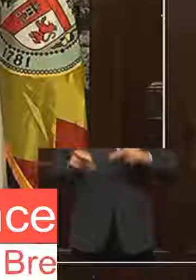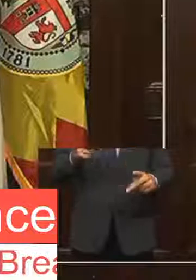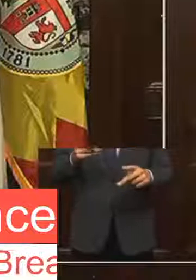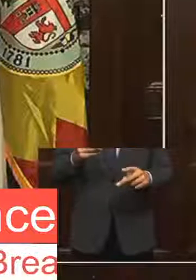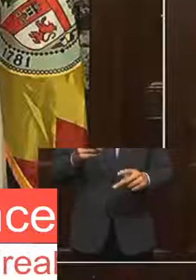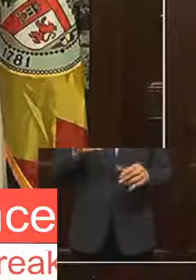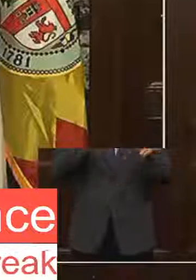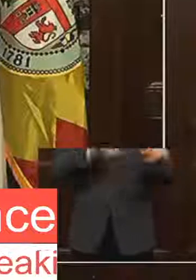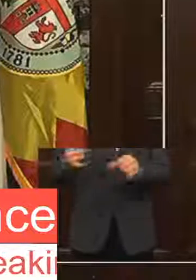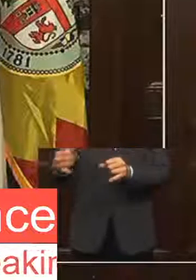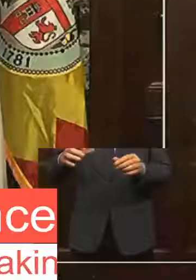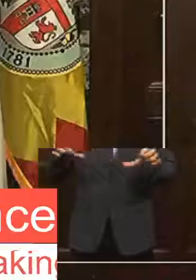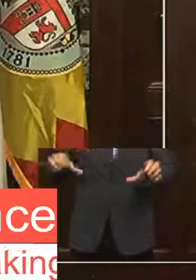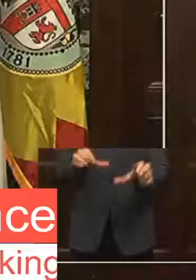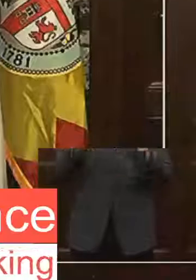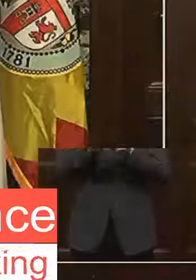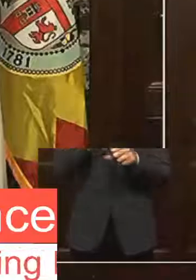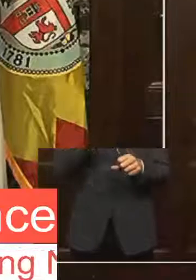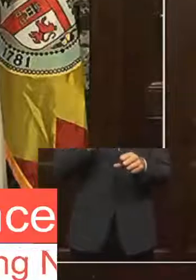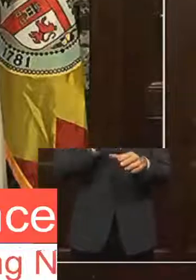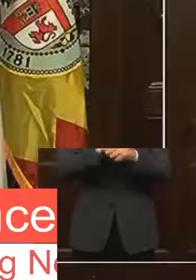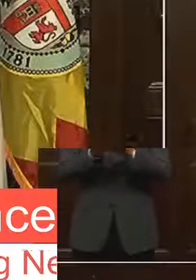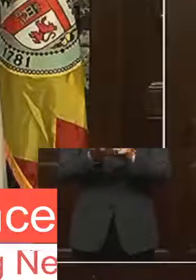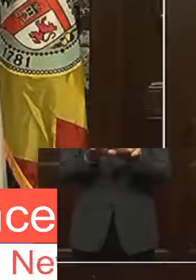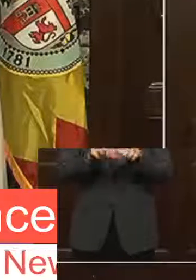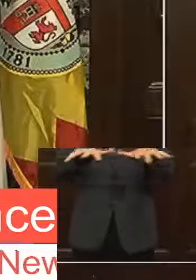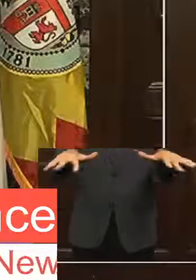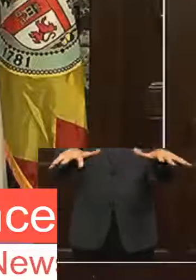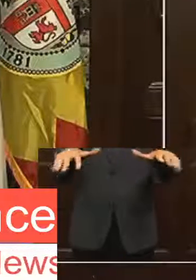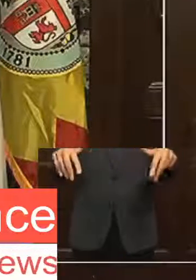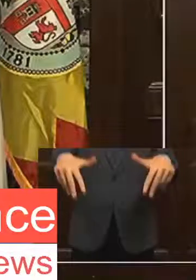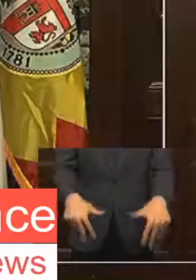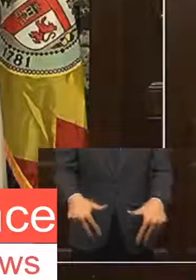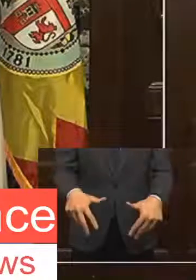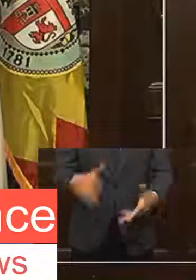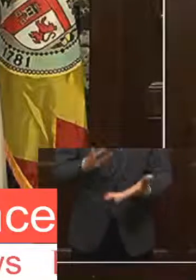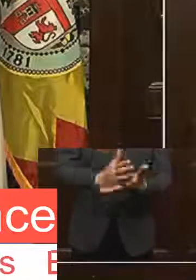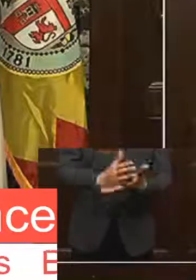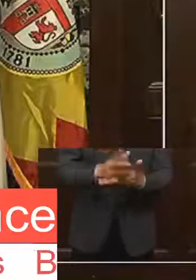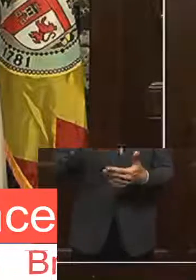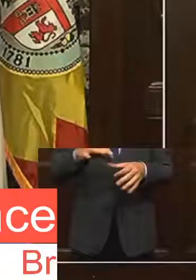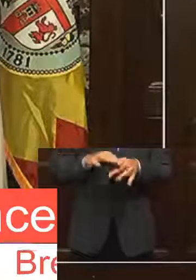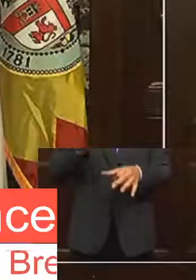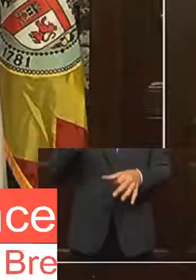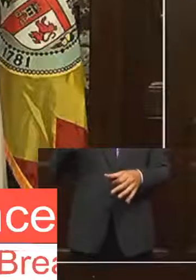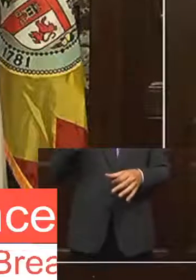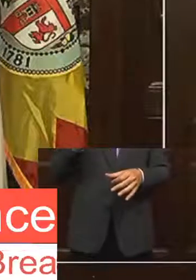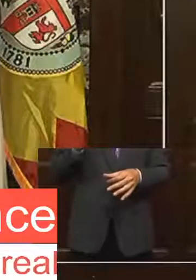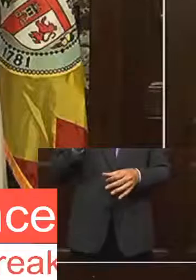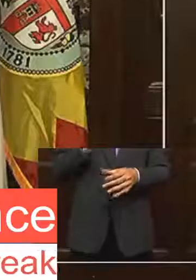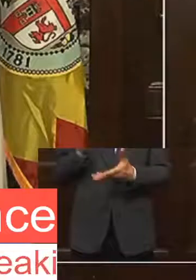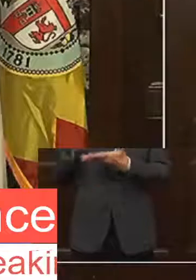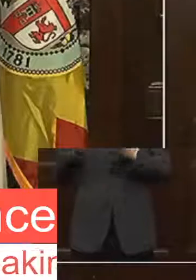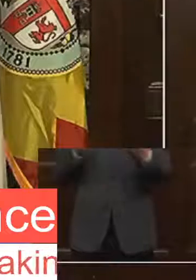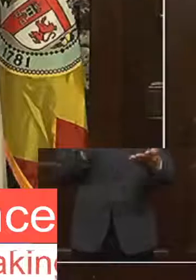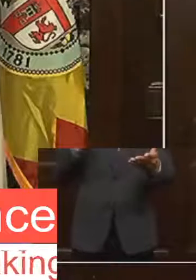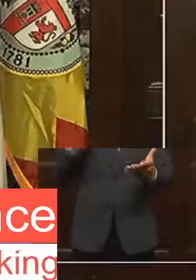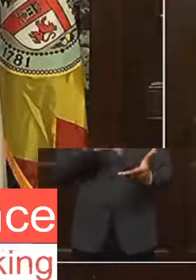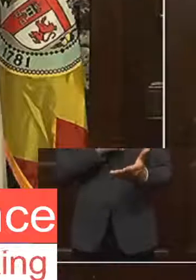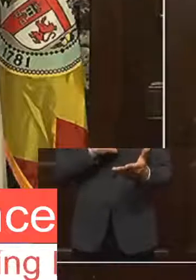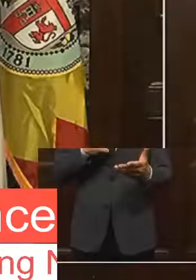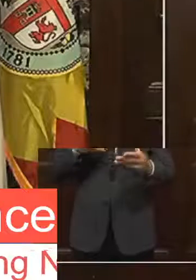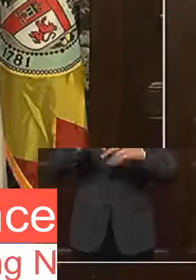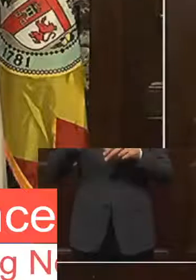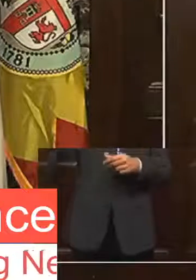that this coronavirus stops its spread. And it is that spirit that will carry us into the next days and weeks and months